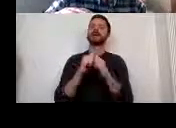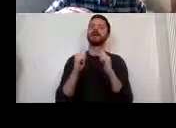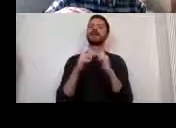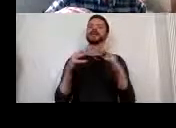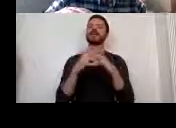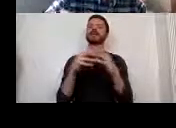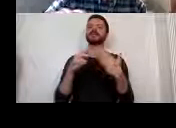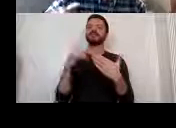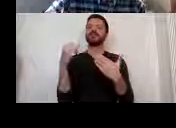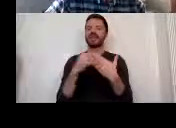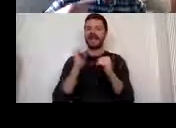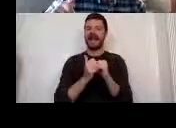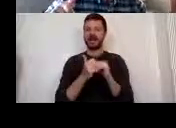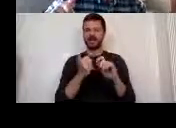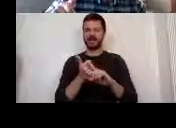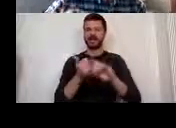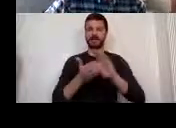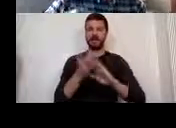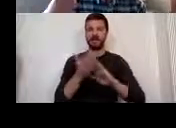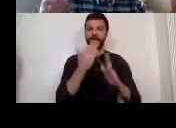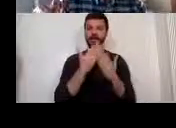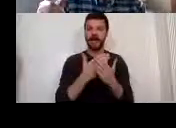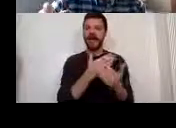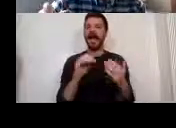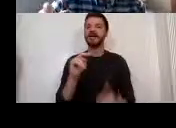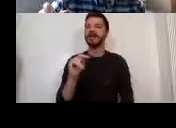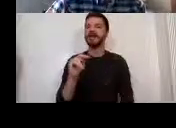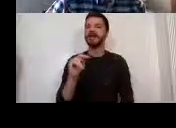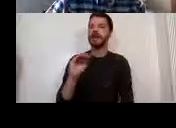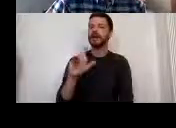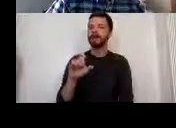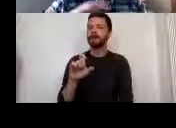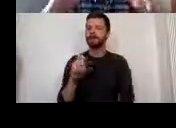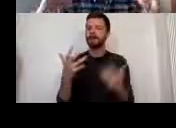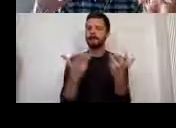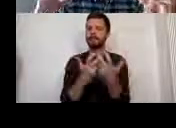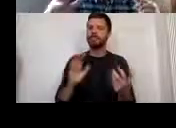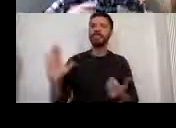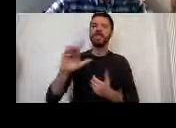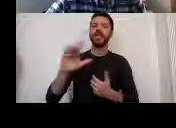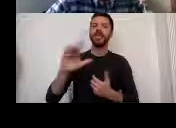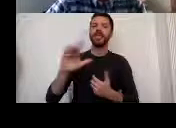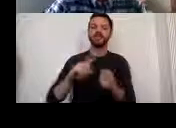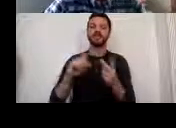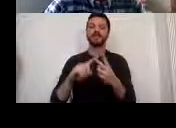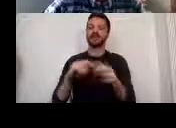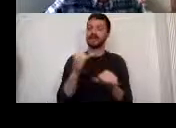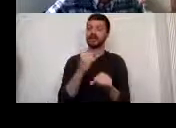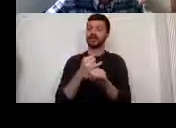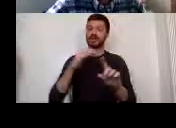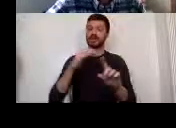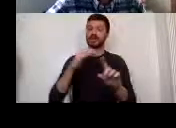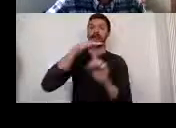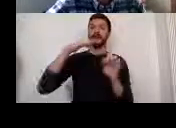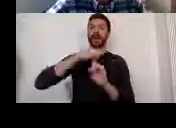work well and being nimble to adapting to their needs as well as to the institutional environment in which we were trying